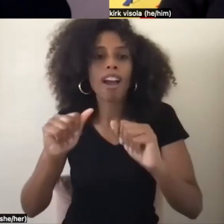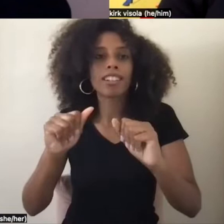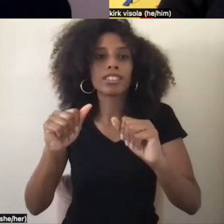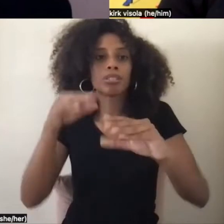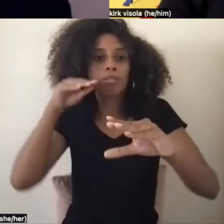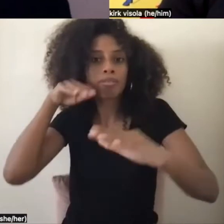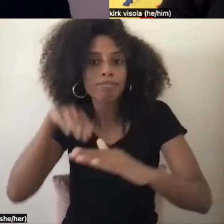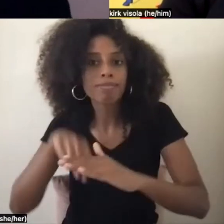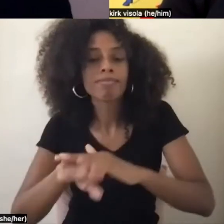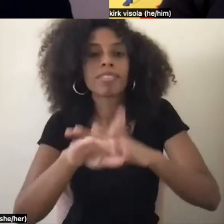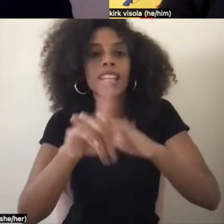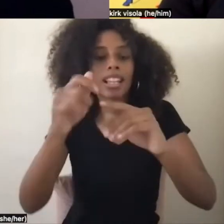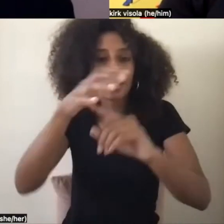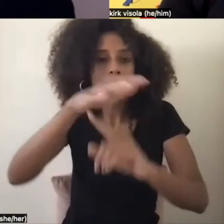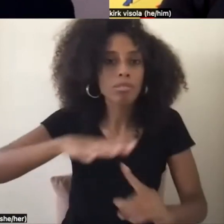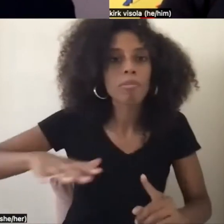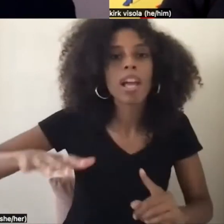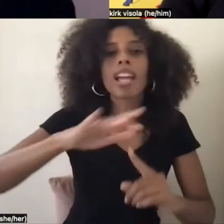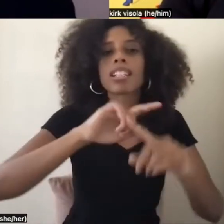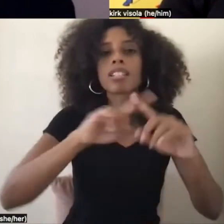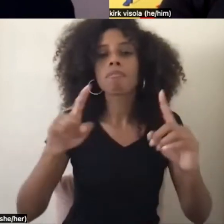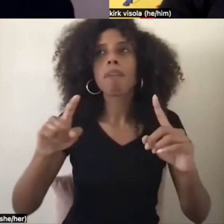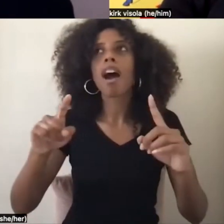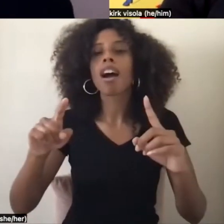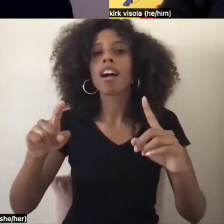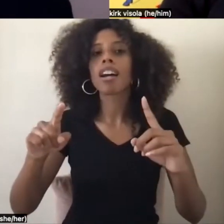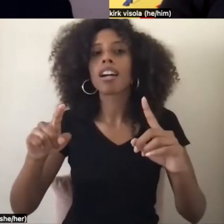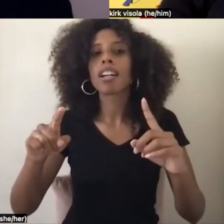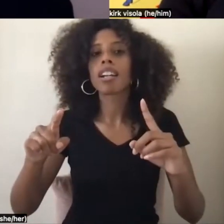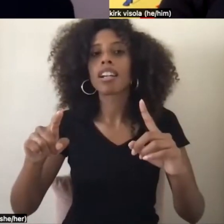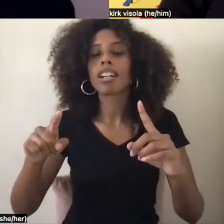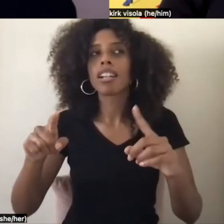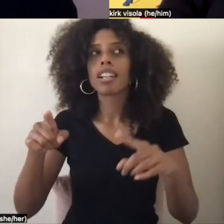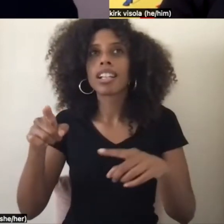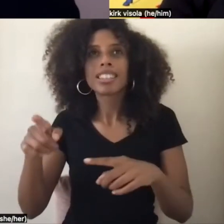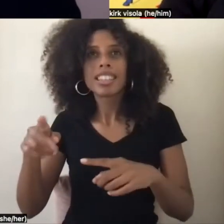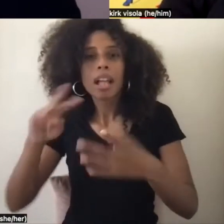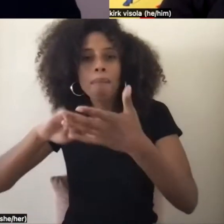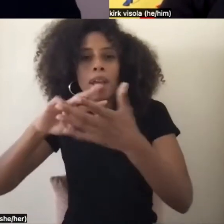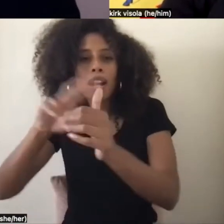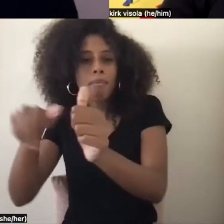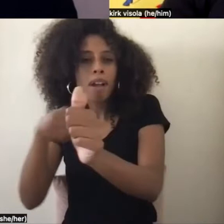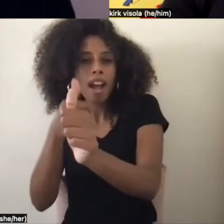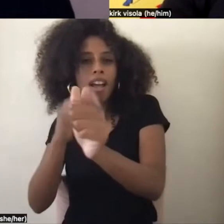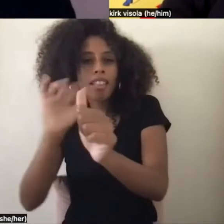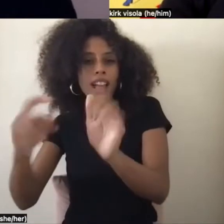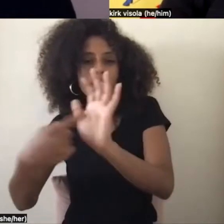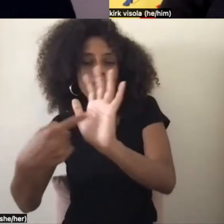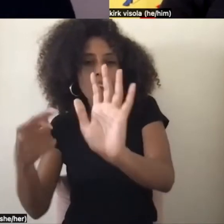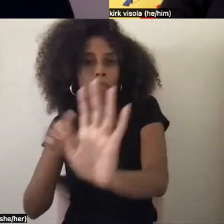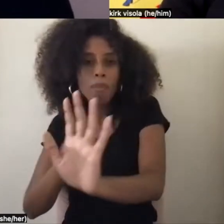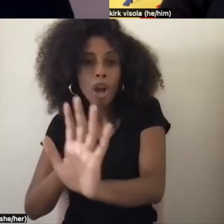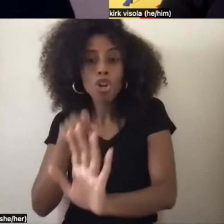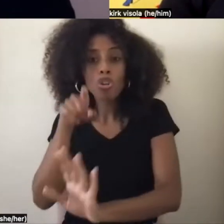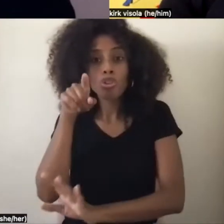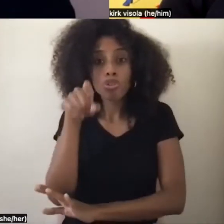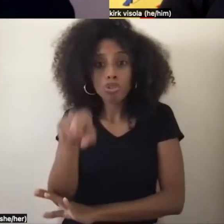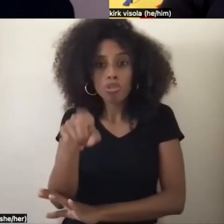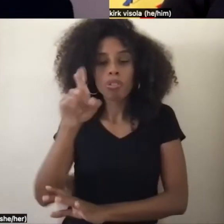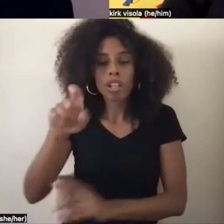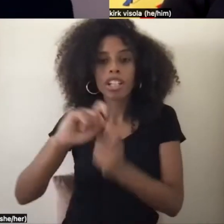is like, you, how you are, needs to change in order to be, to do what you want to do.